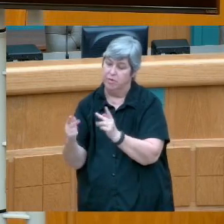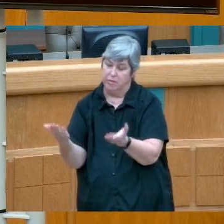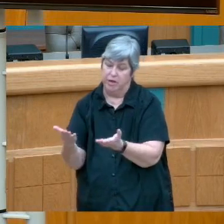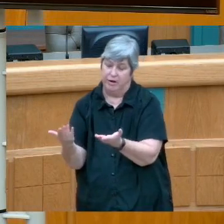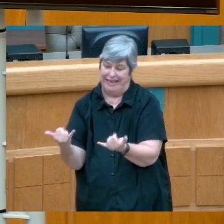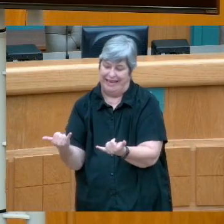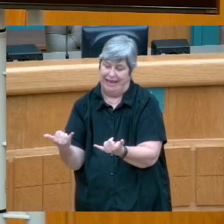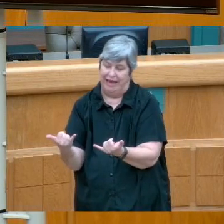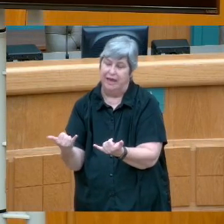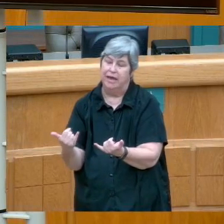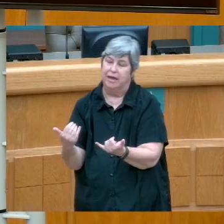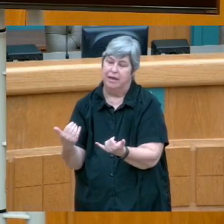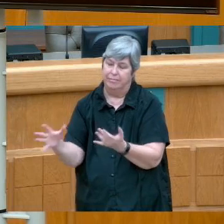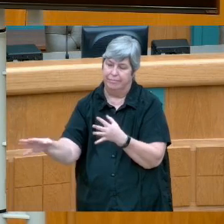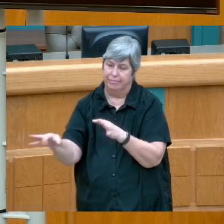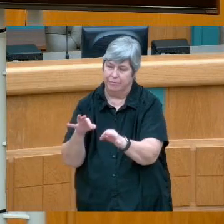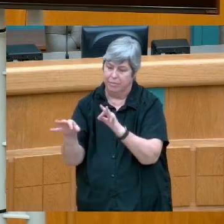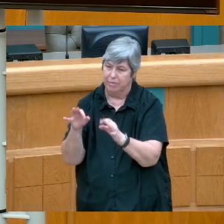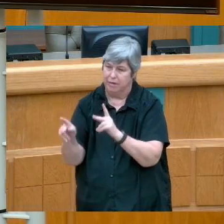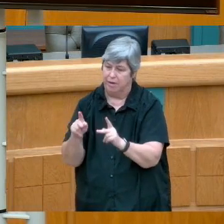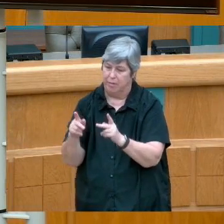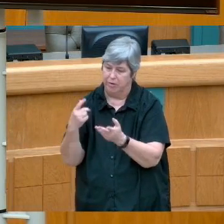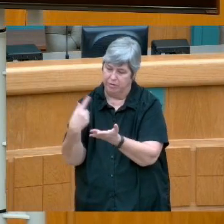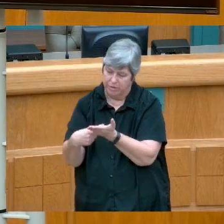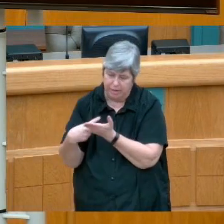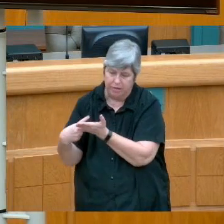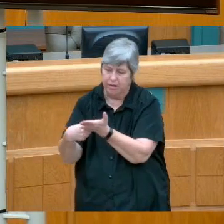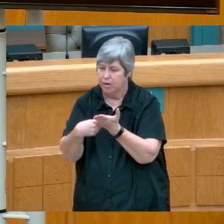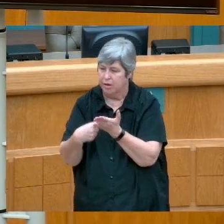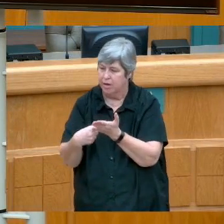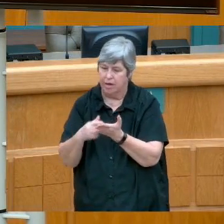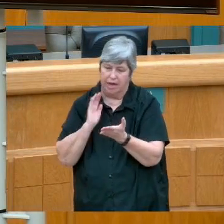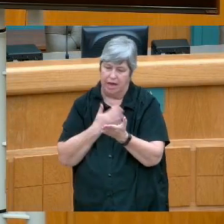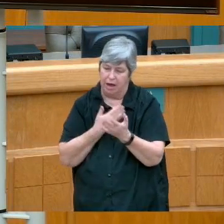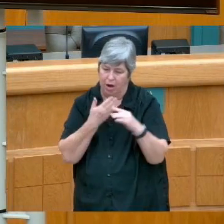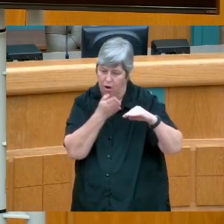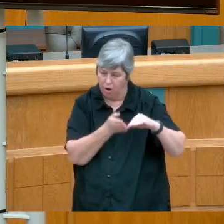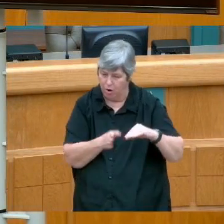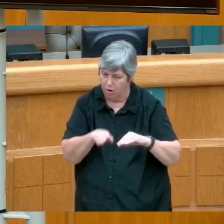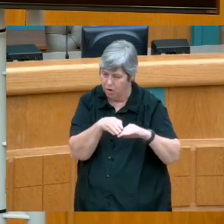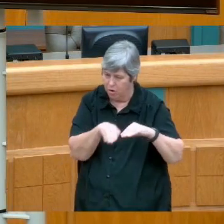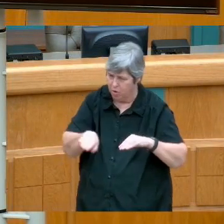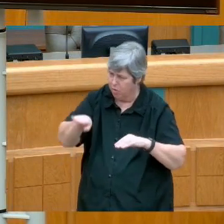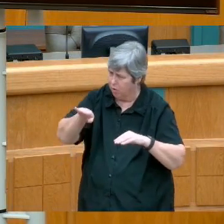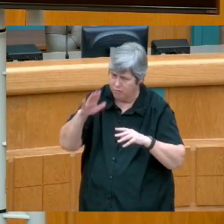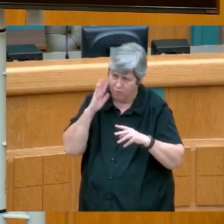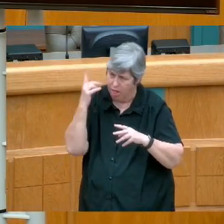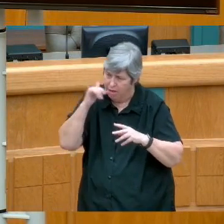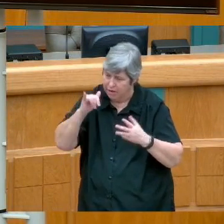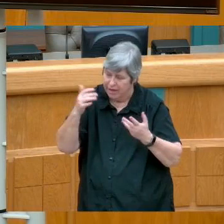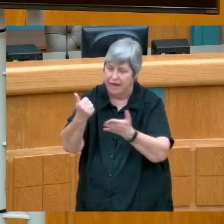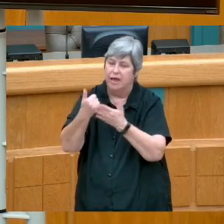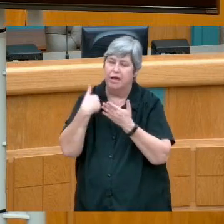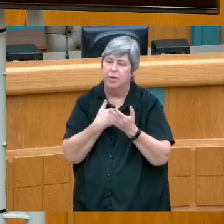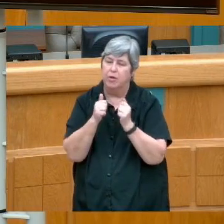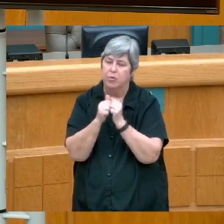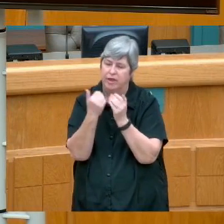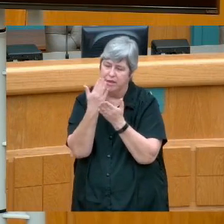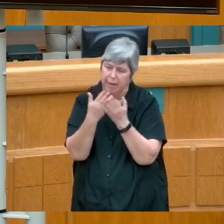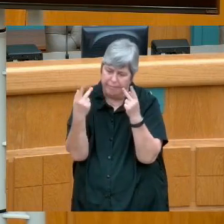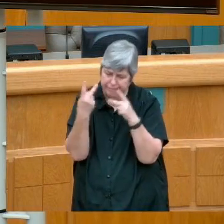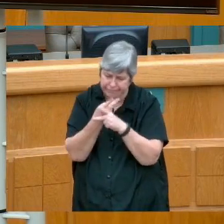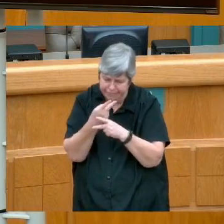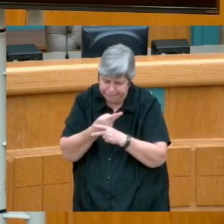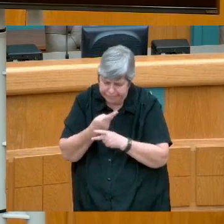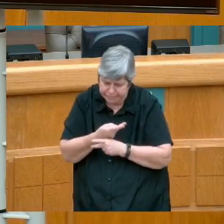today, put together a team to address these questions for us. What does our curve look like? and help us with some of our analytics to